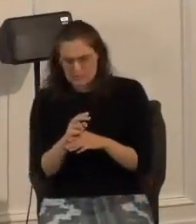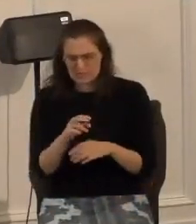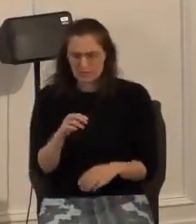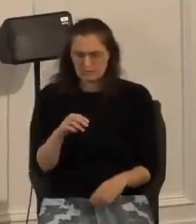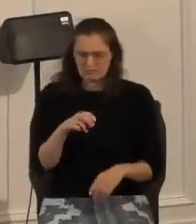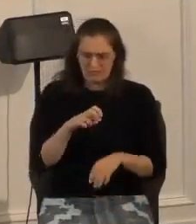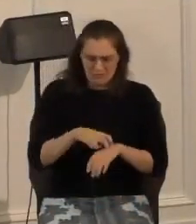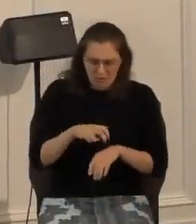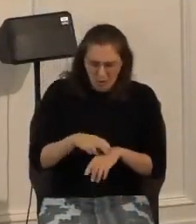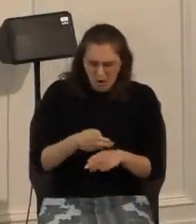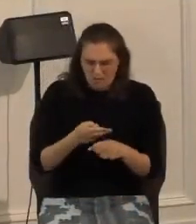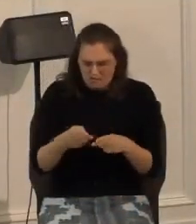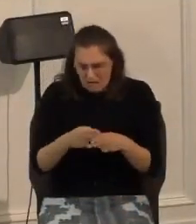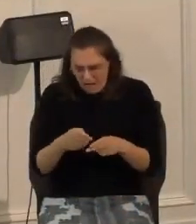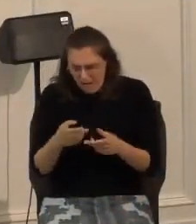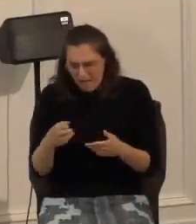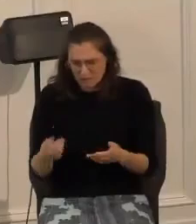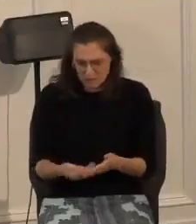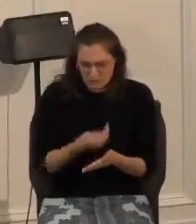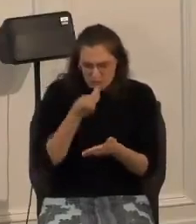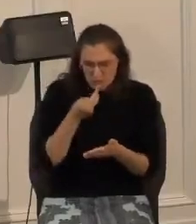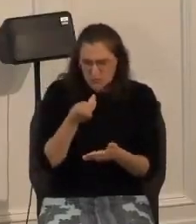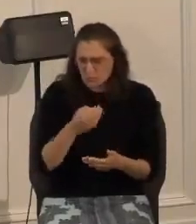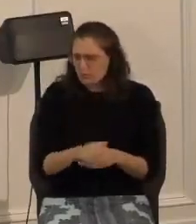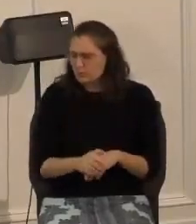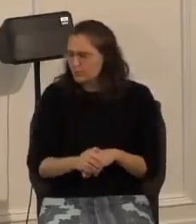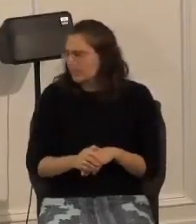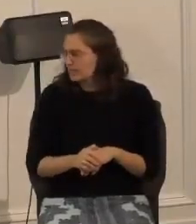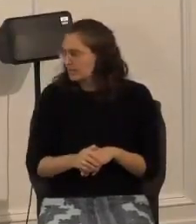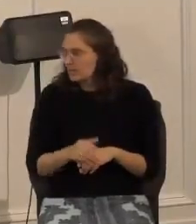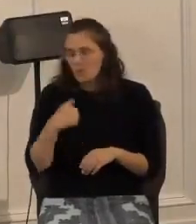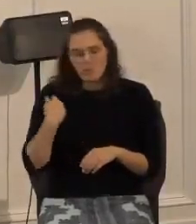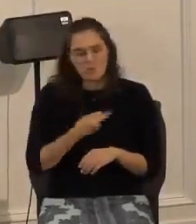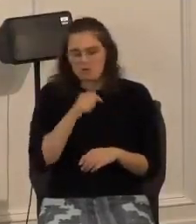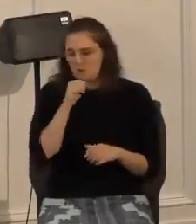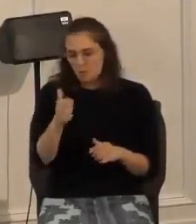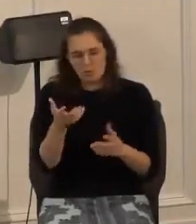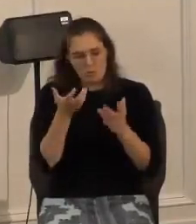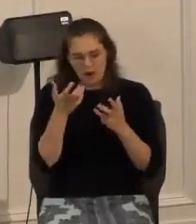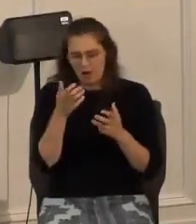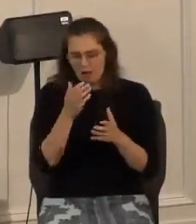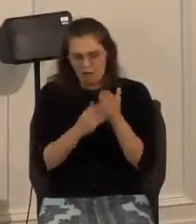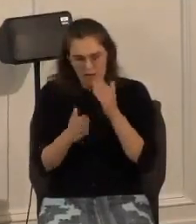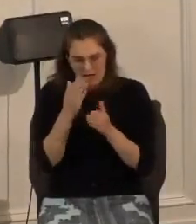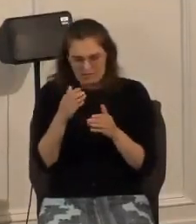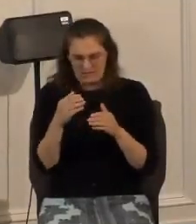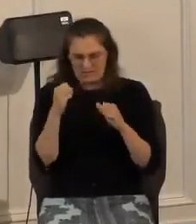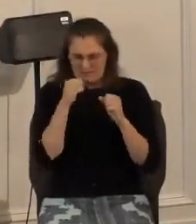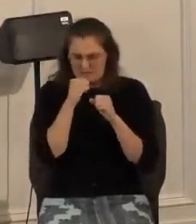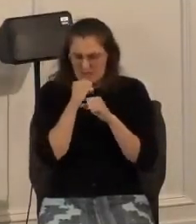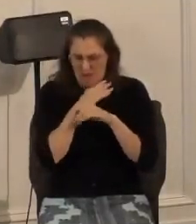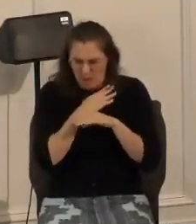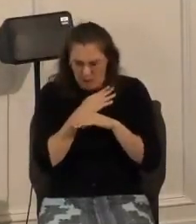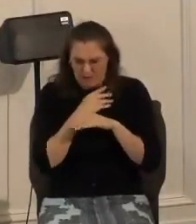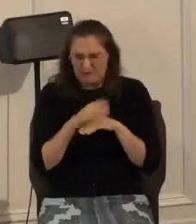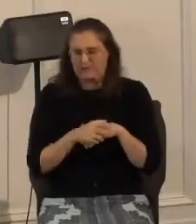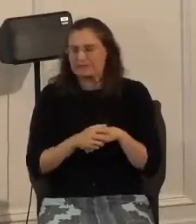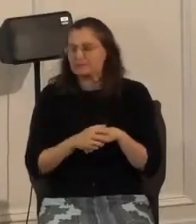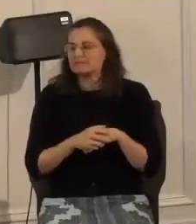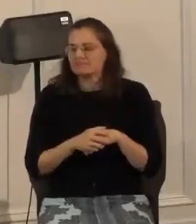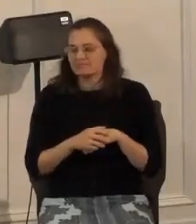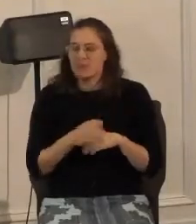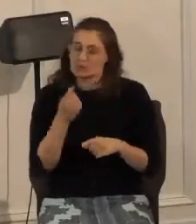We don't get our fingers dirty. Oh, yes, we do not want our fingers dirty. Absolutely. That's right.